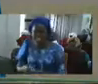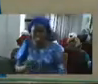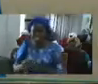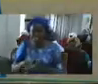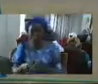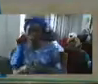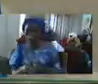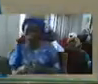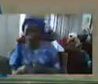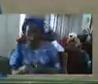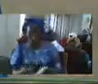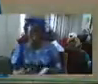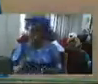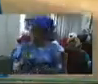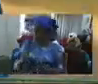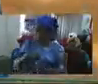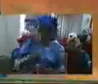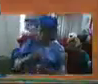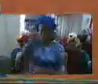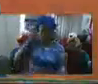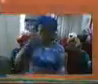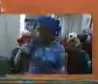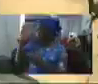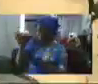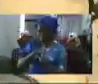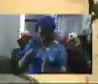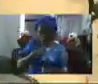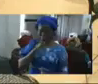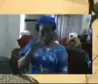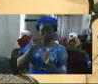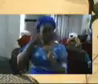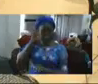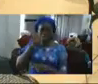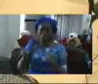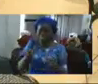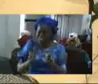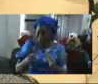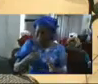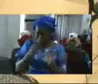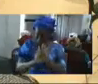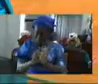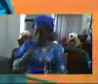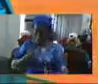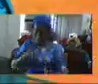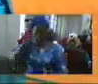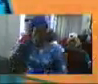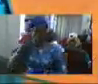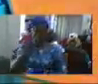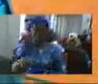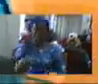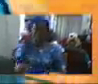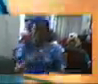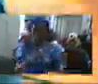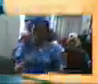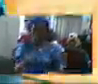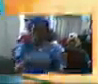If I'm a witch, God forbid, I'm not a witch. But if I'm a witch and I hear that the